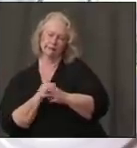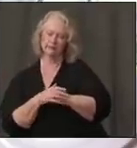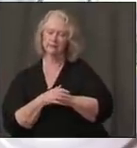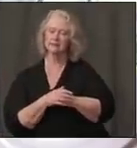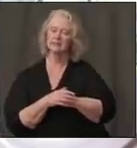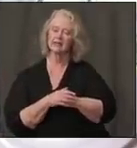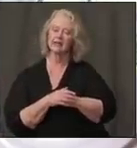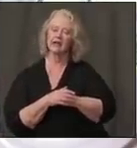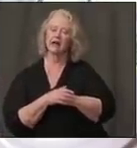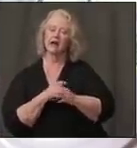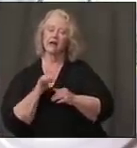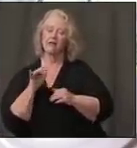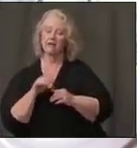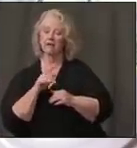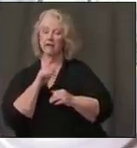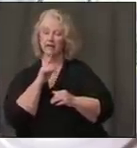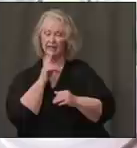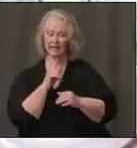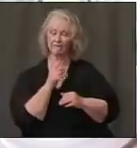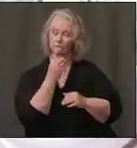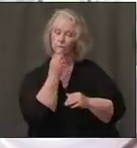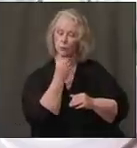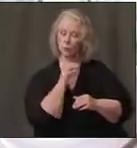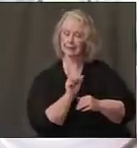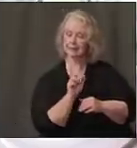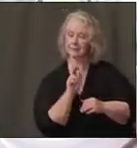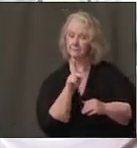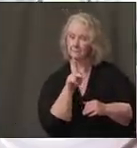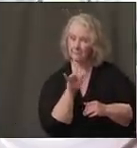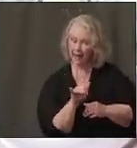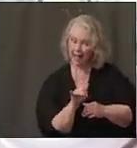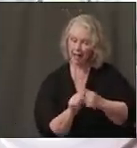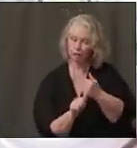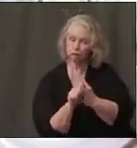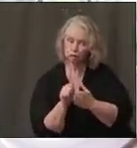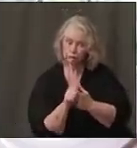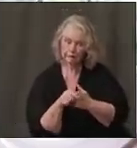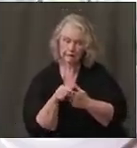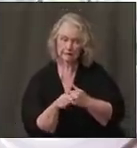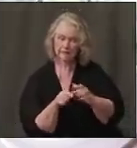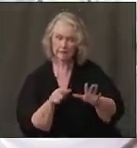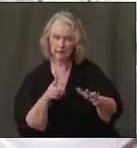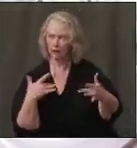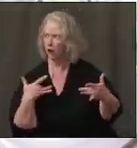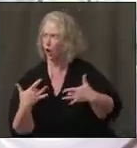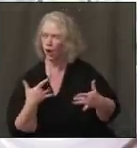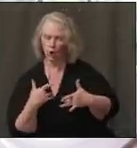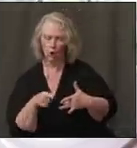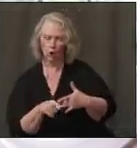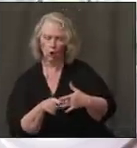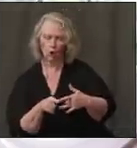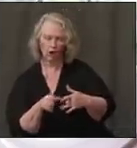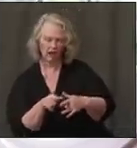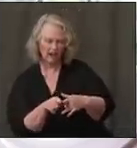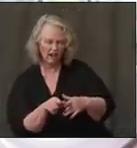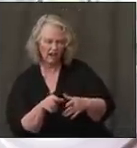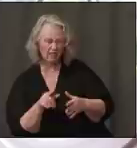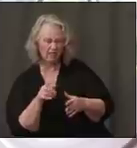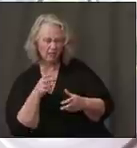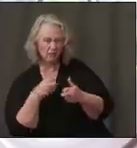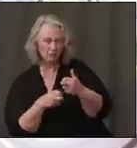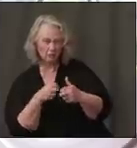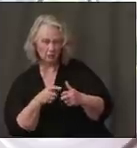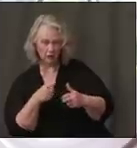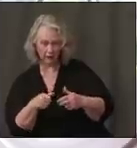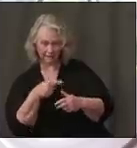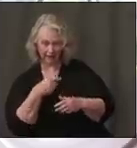food supply, which is a separate question, is quite low. I don't think people should be concerned that there's going to be transmission through